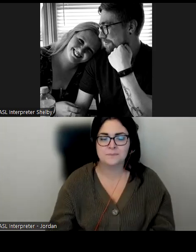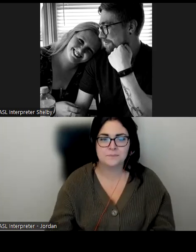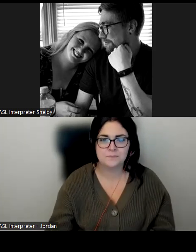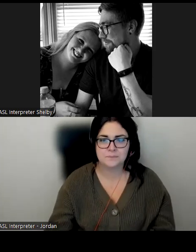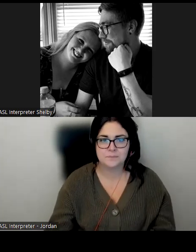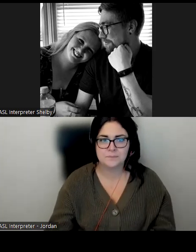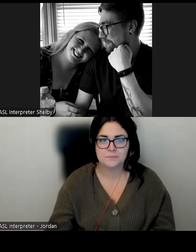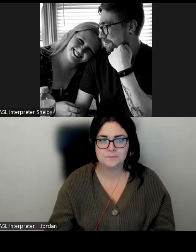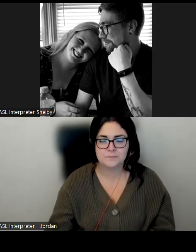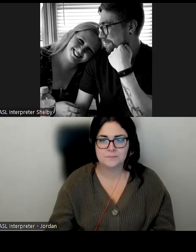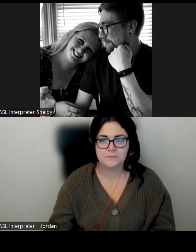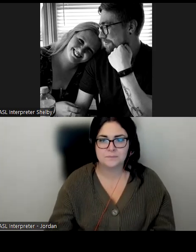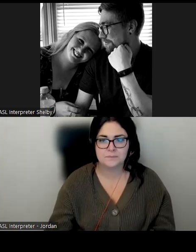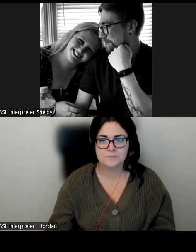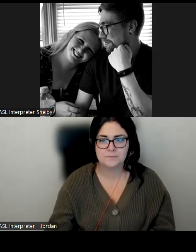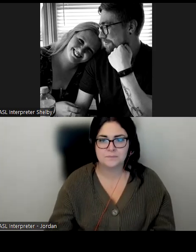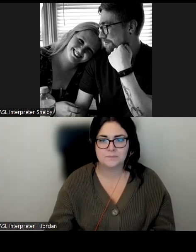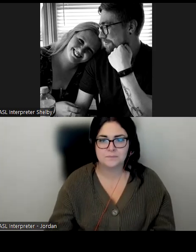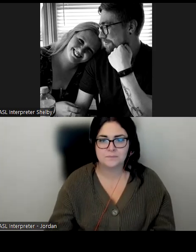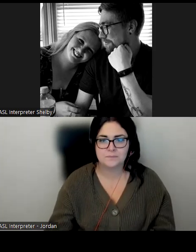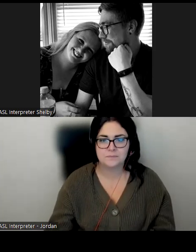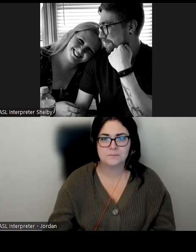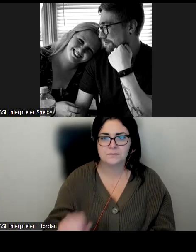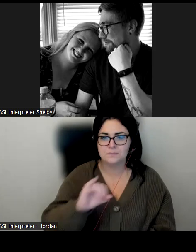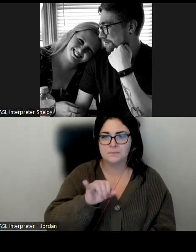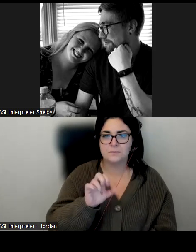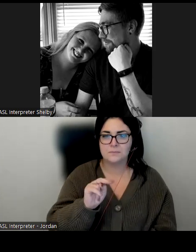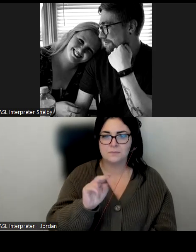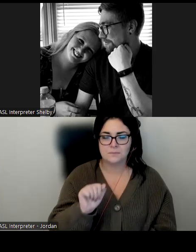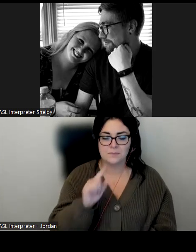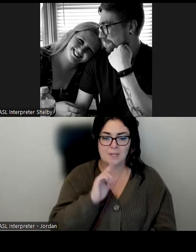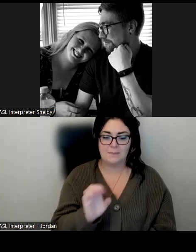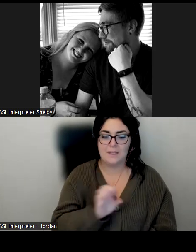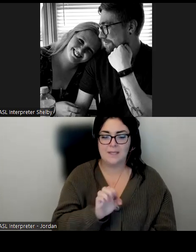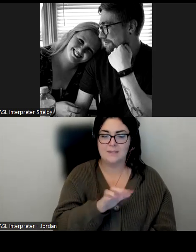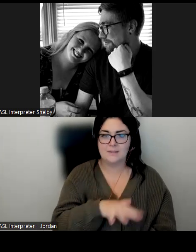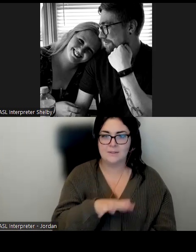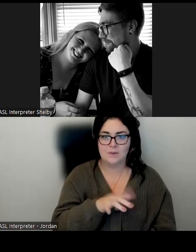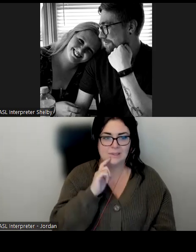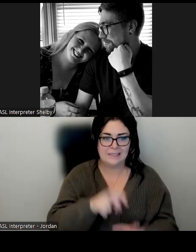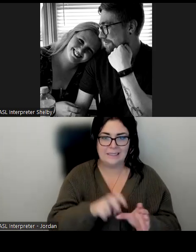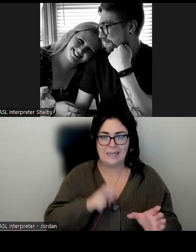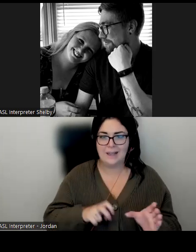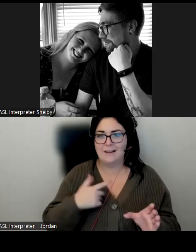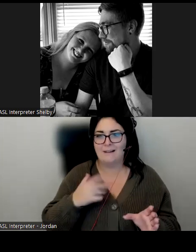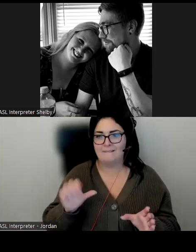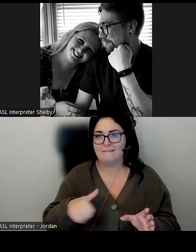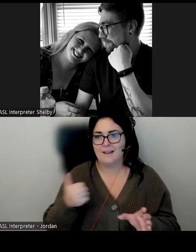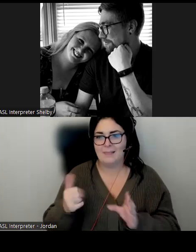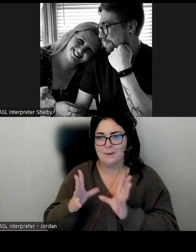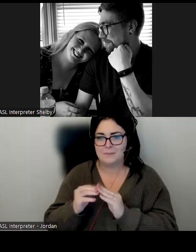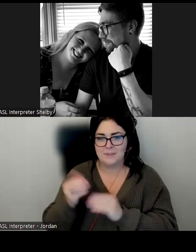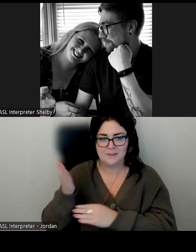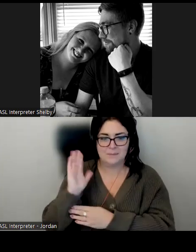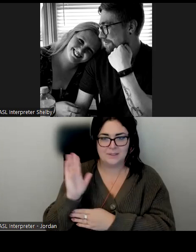One of the other ladies? I'll speak to Eastern Zone because I have to duck out now quickly to another